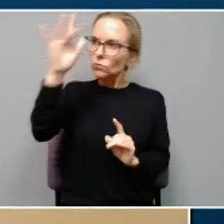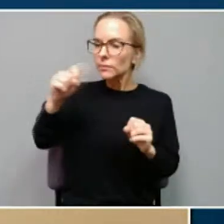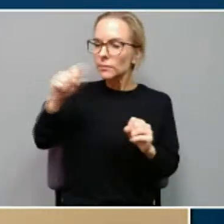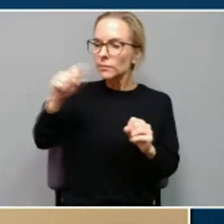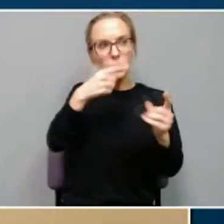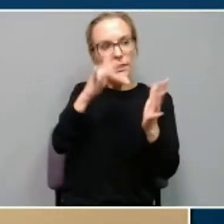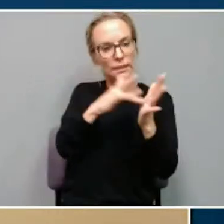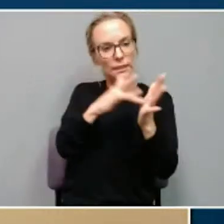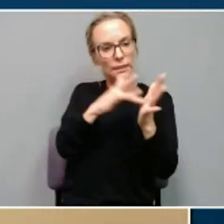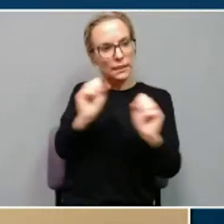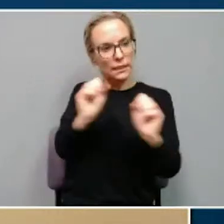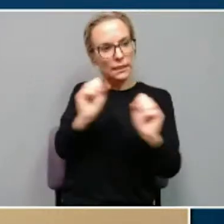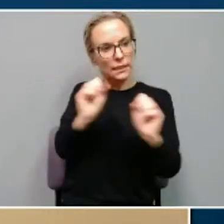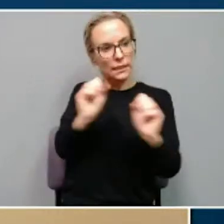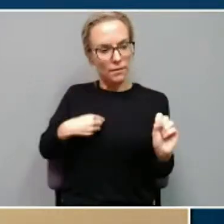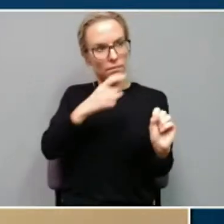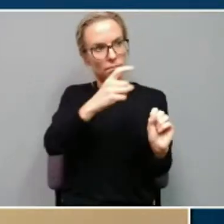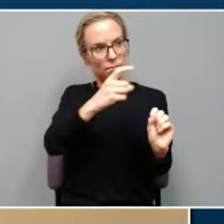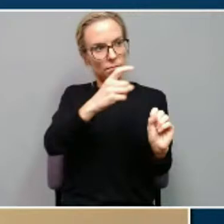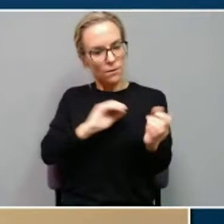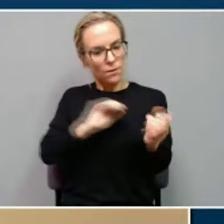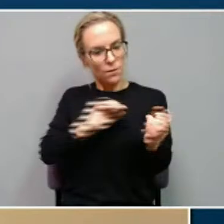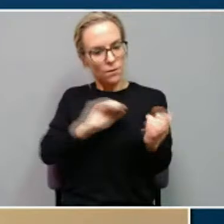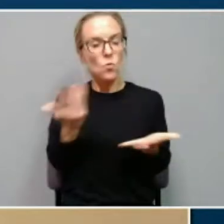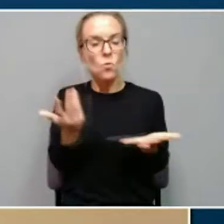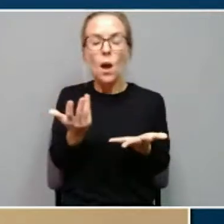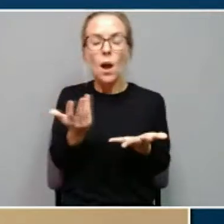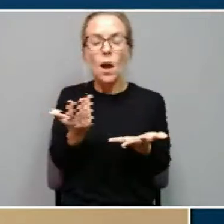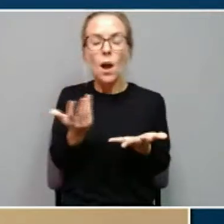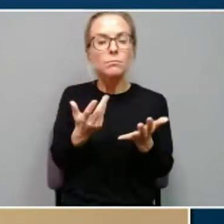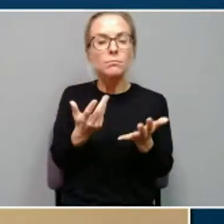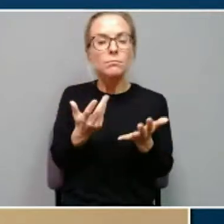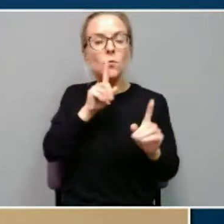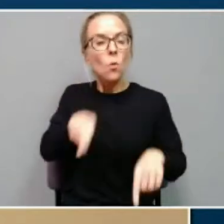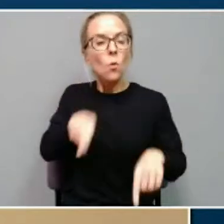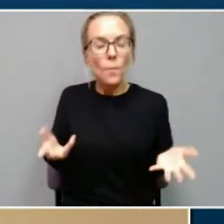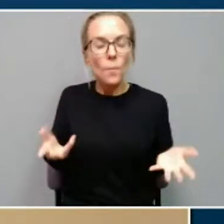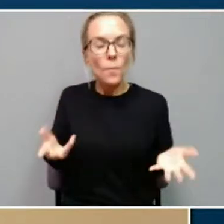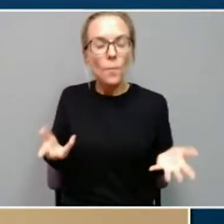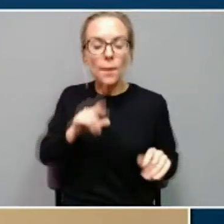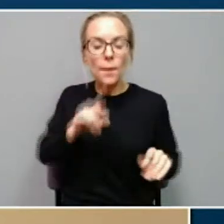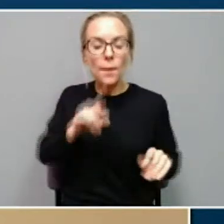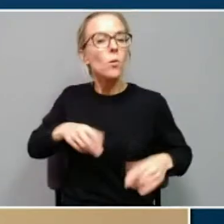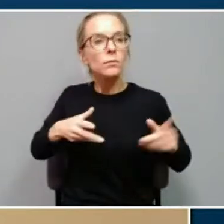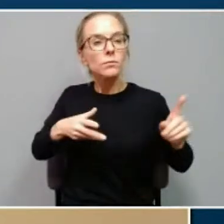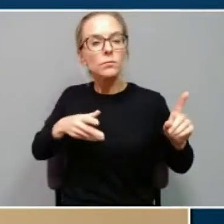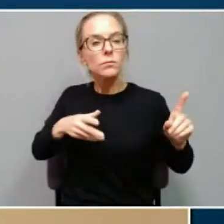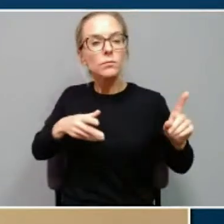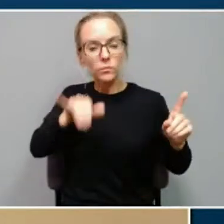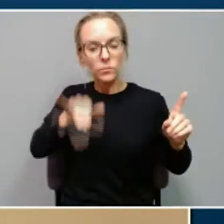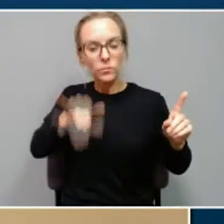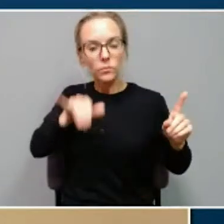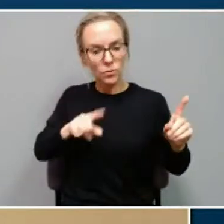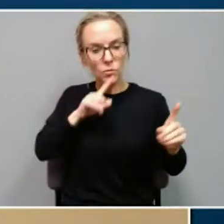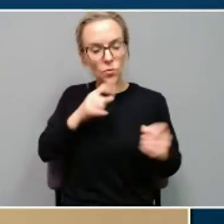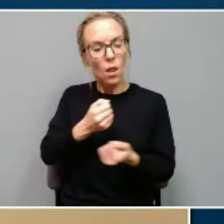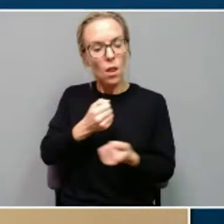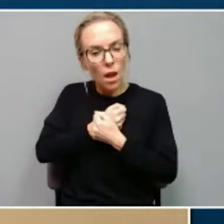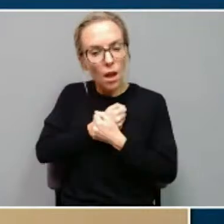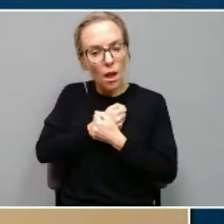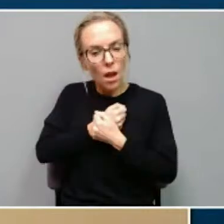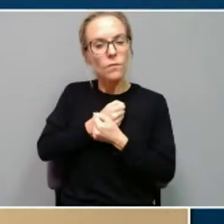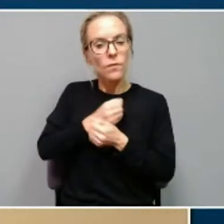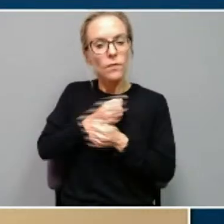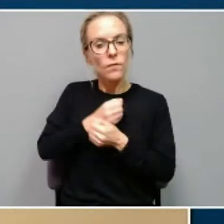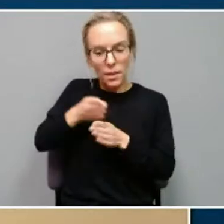that he gave us a new command. And that command was to love one another like